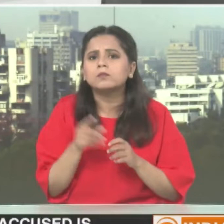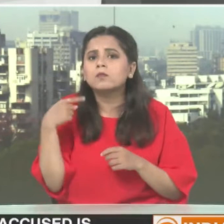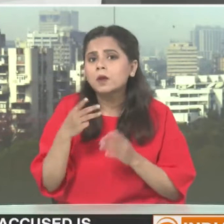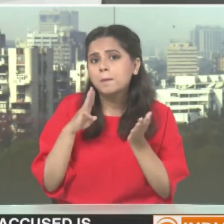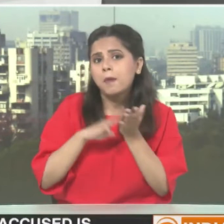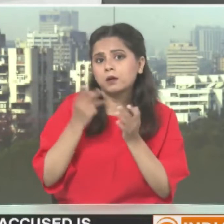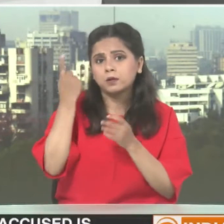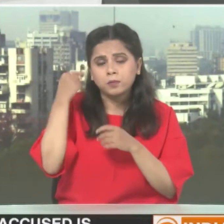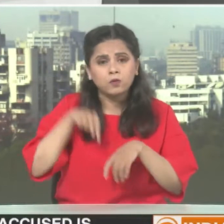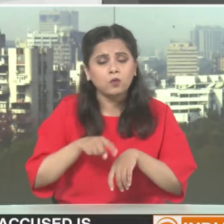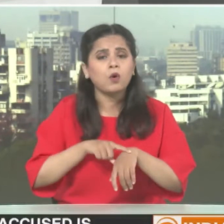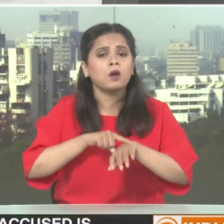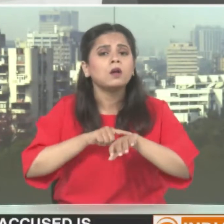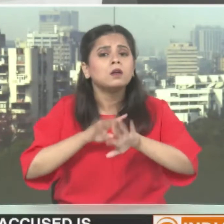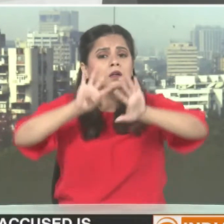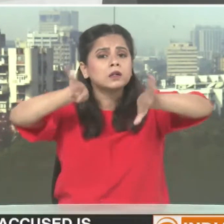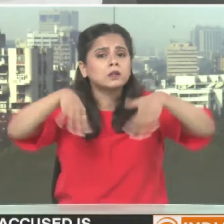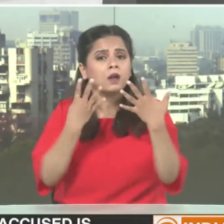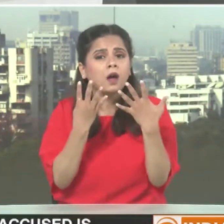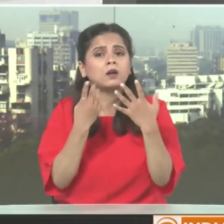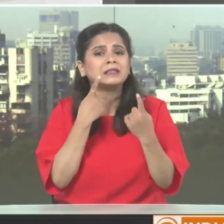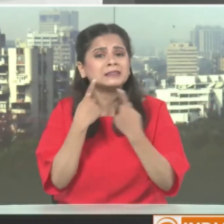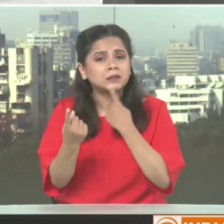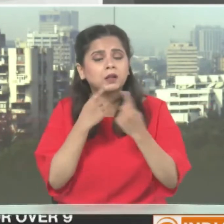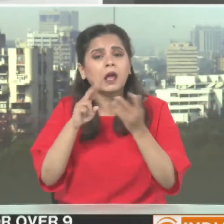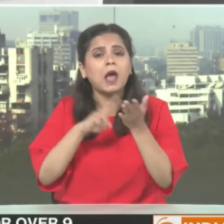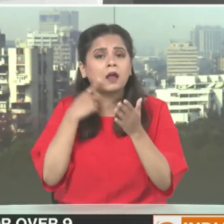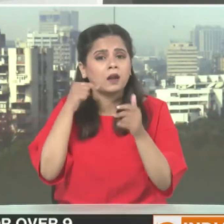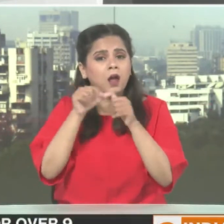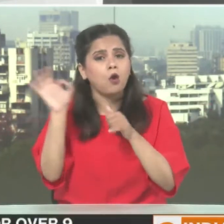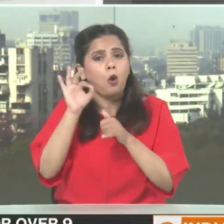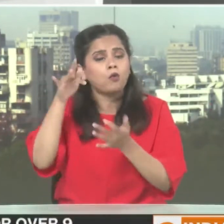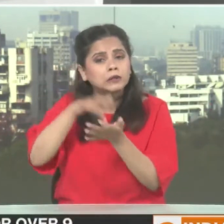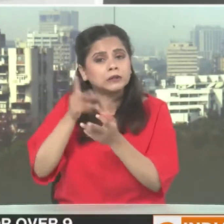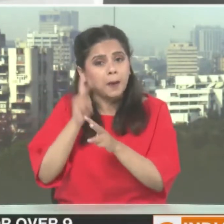over 9 hours at the NIA office in Kochi.